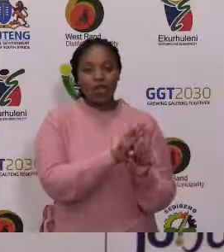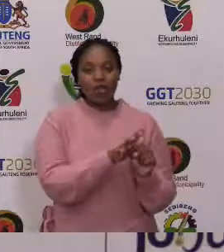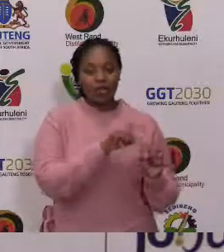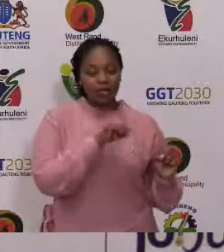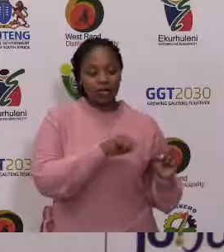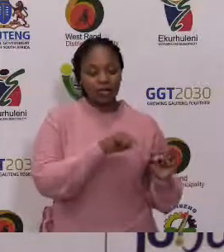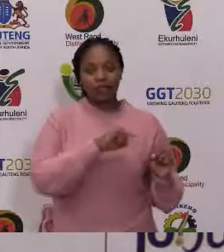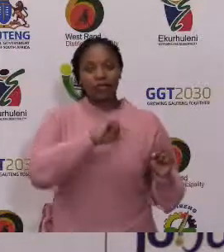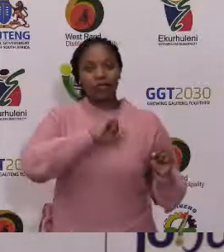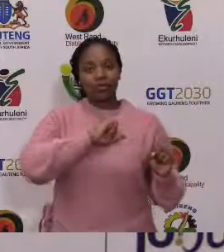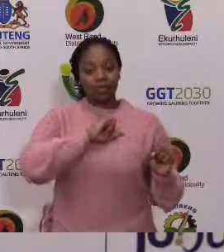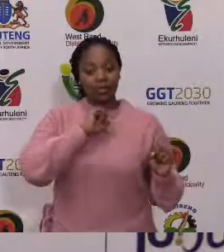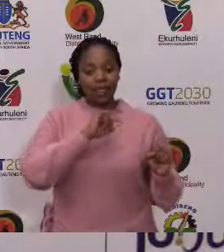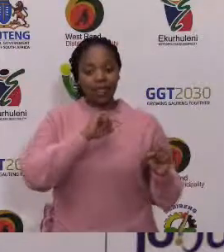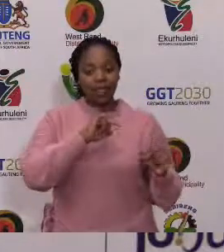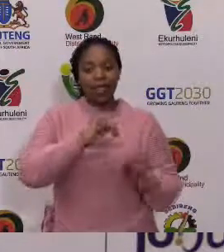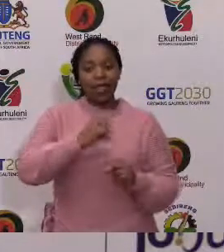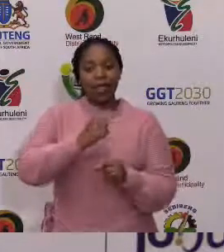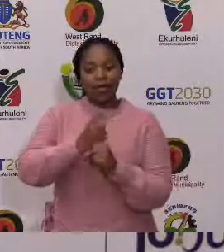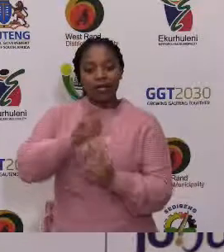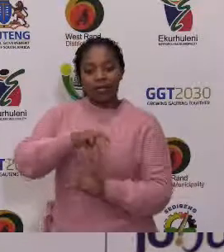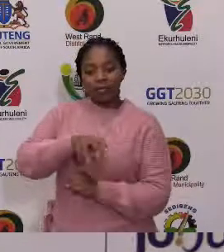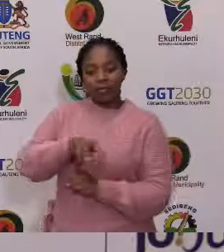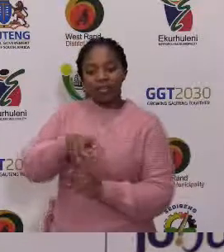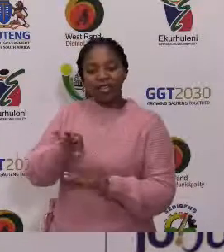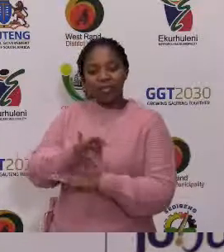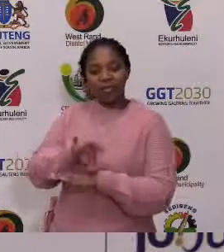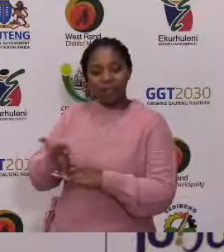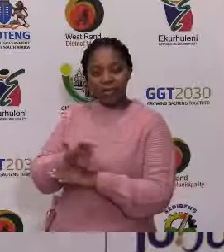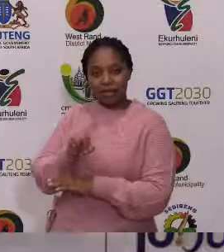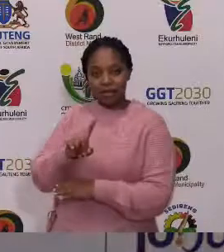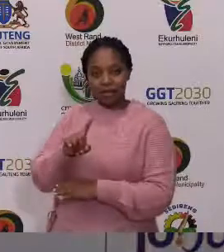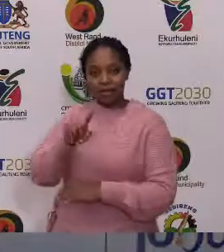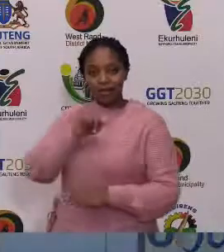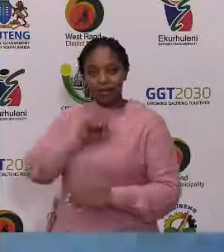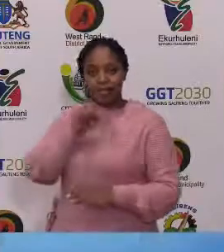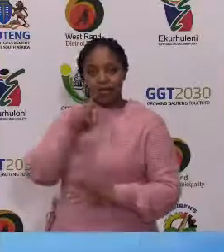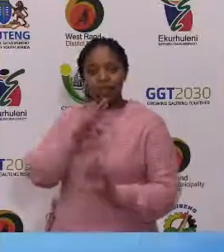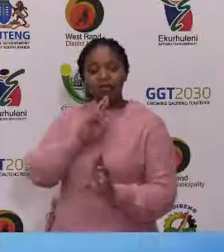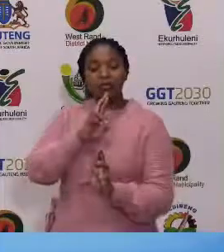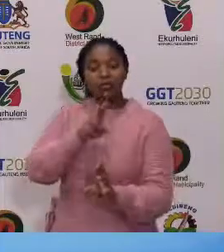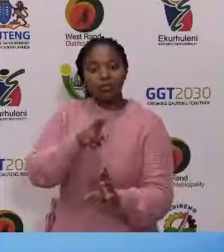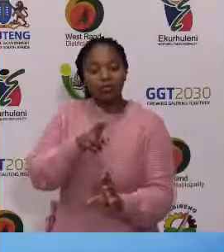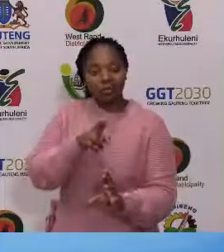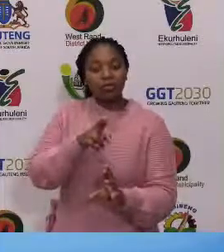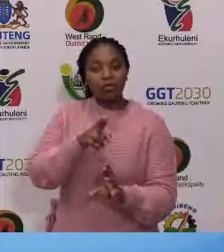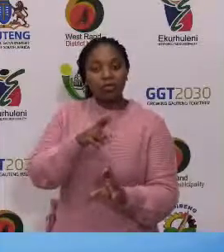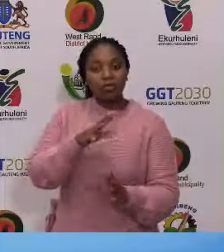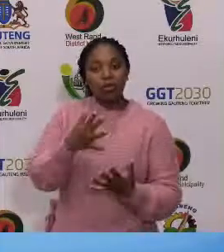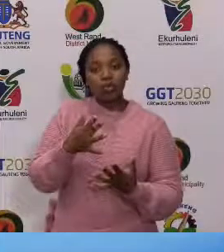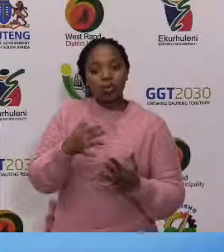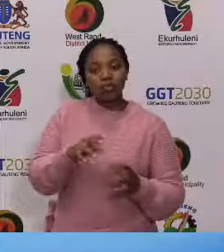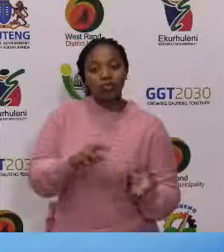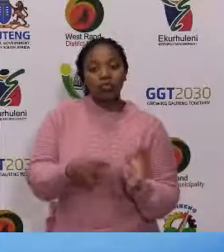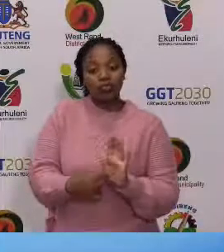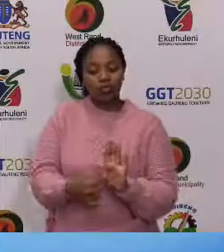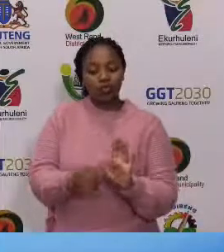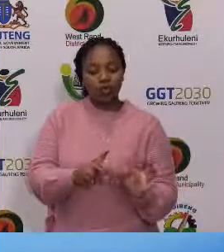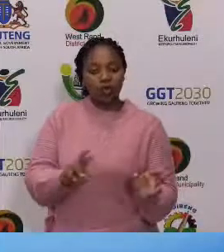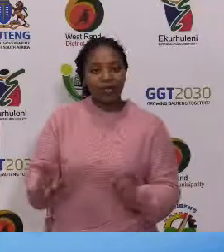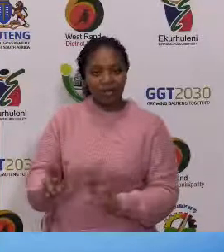province really had to plan. When we had to respond to what was early